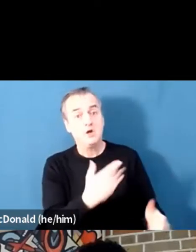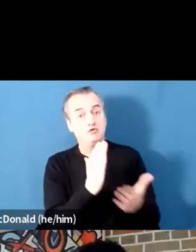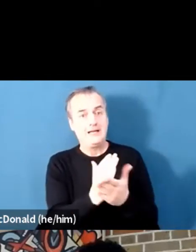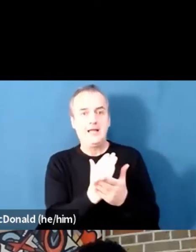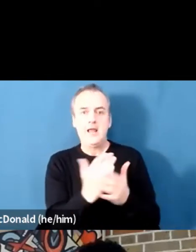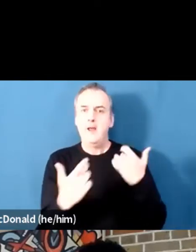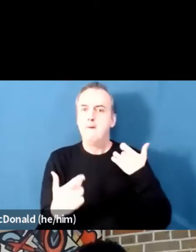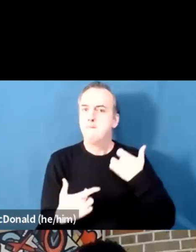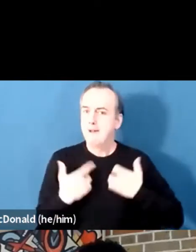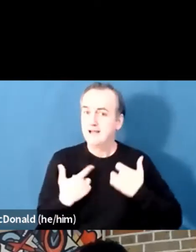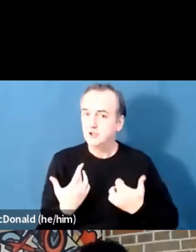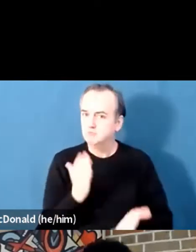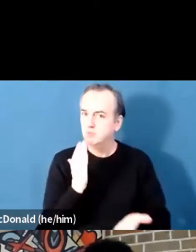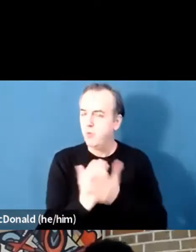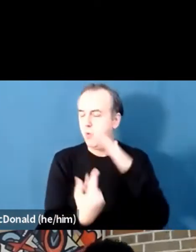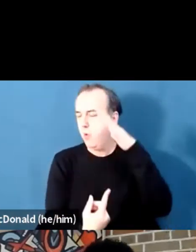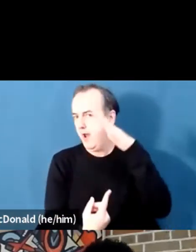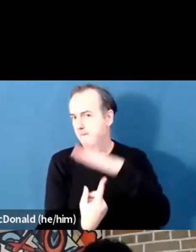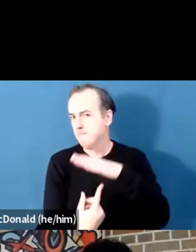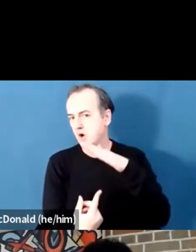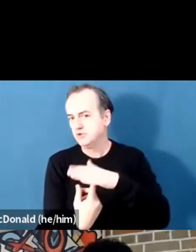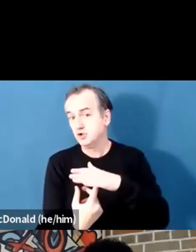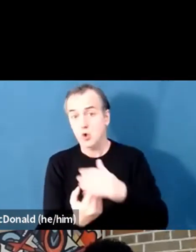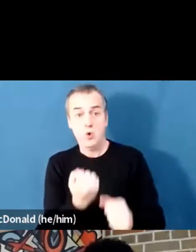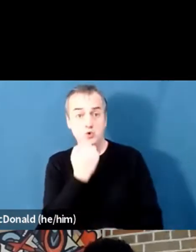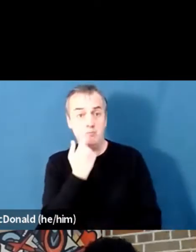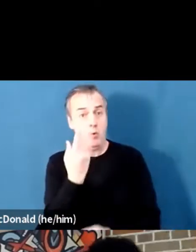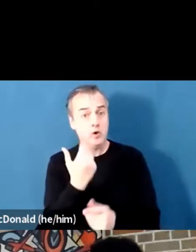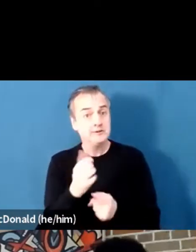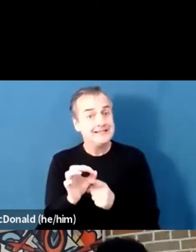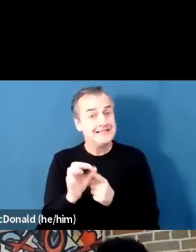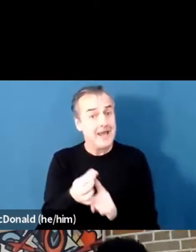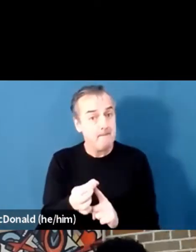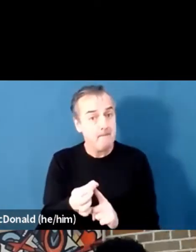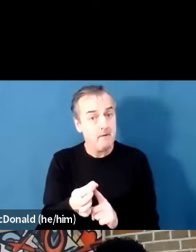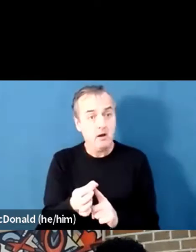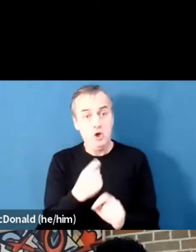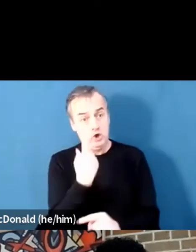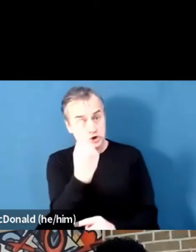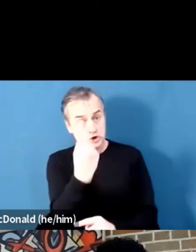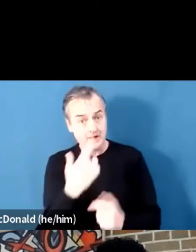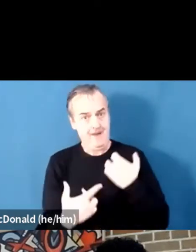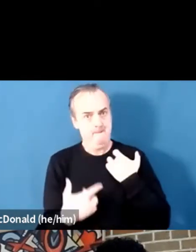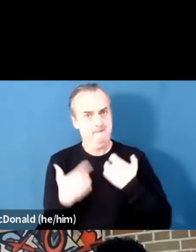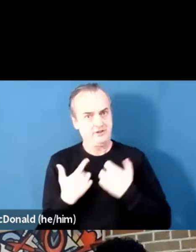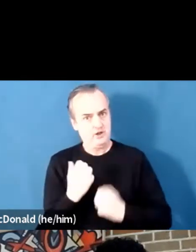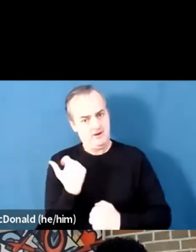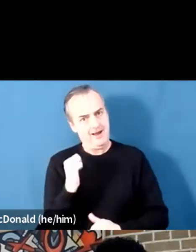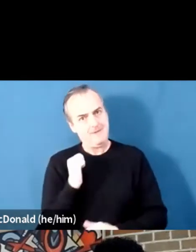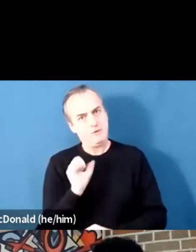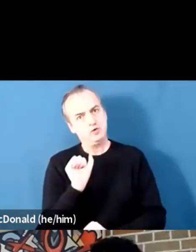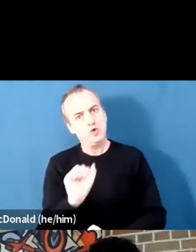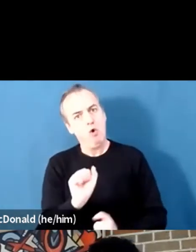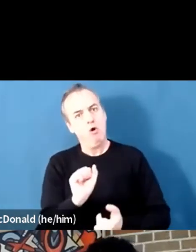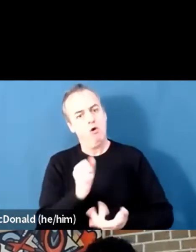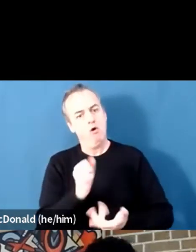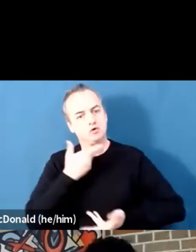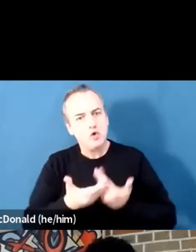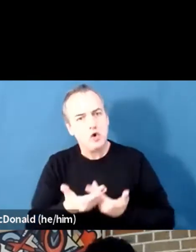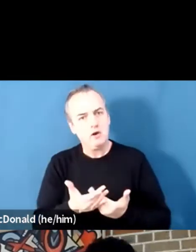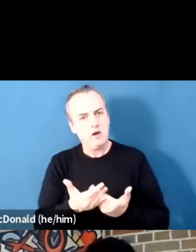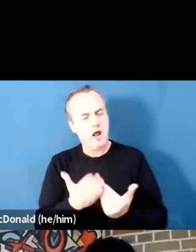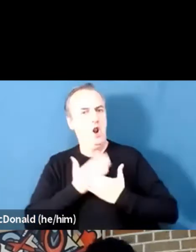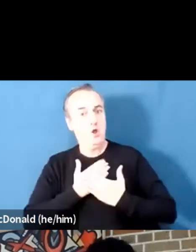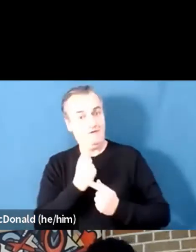passion. So number one, I would just say, be passionate about your idea. Just love what you're